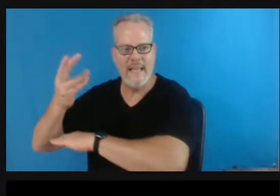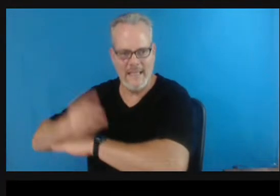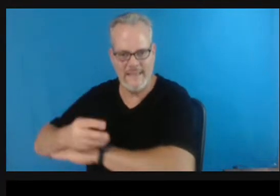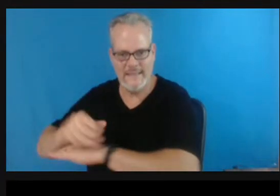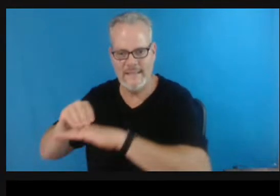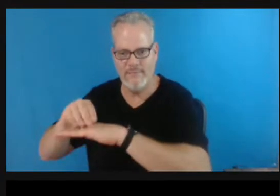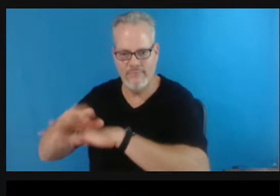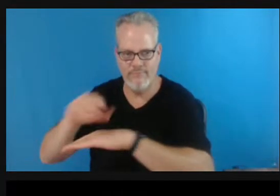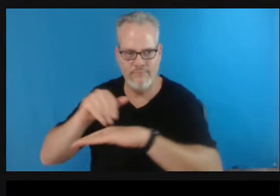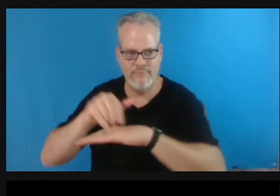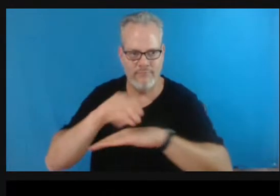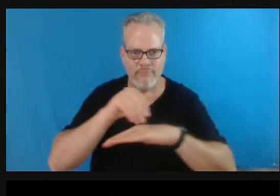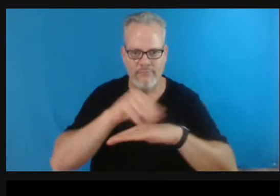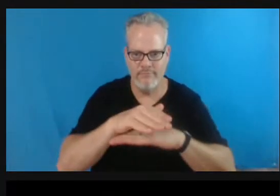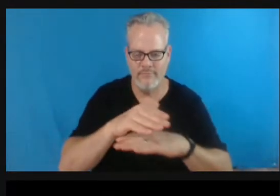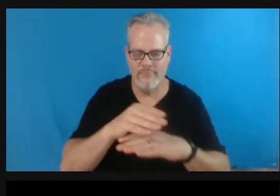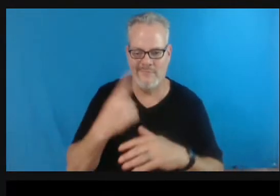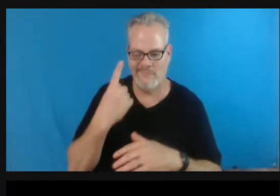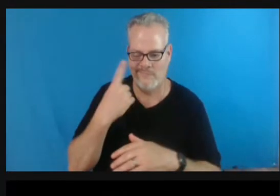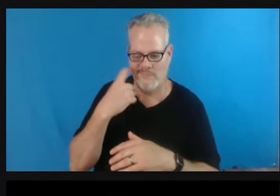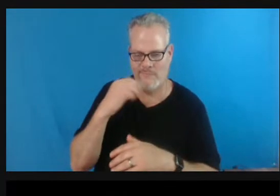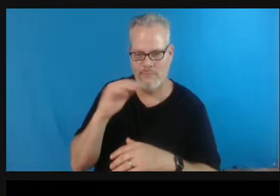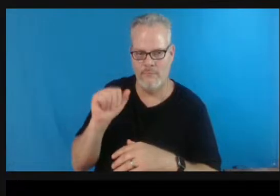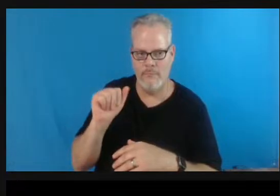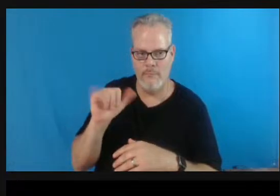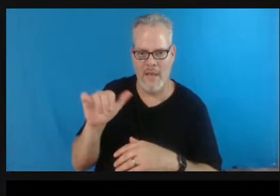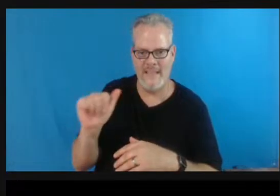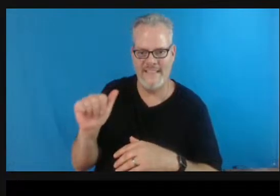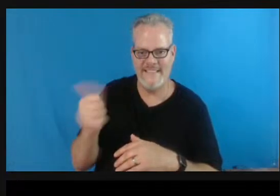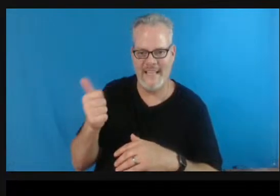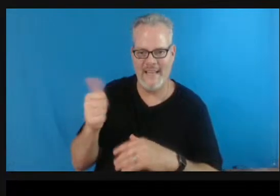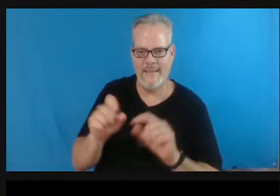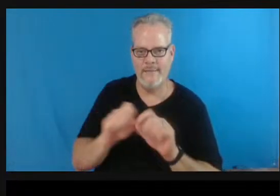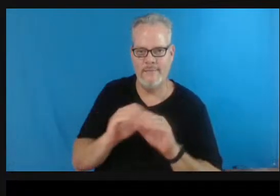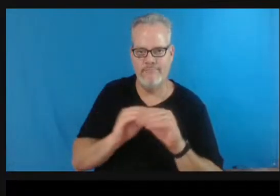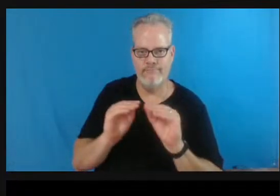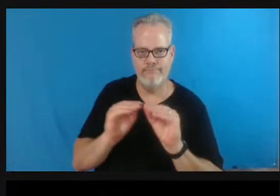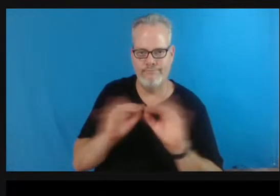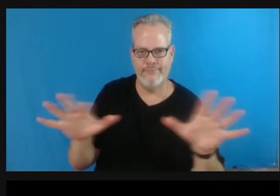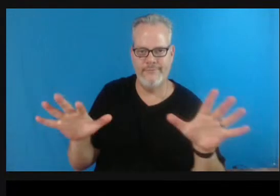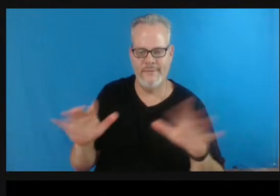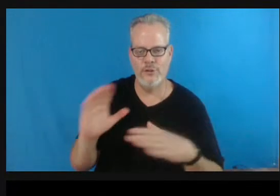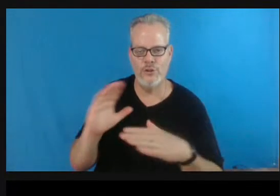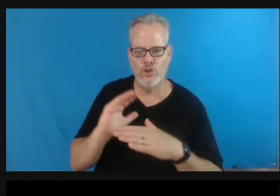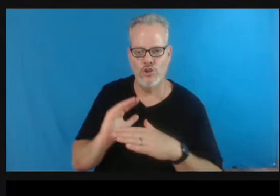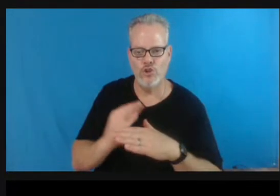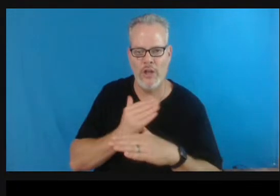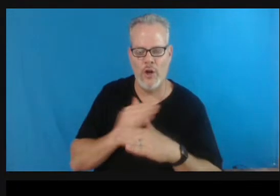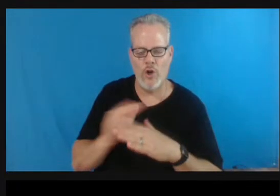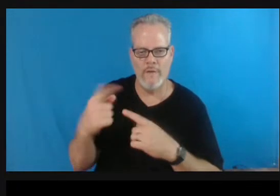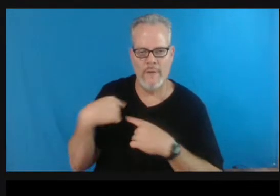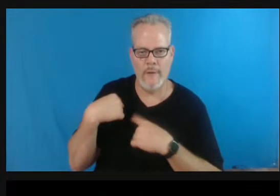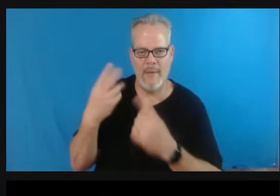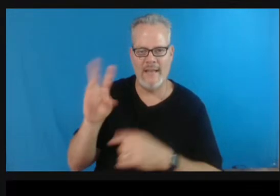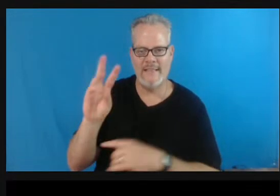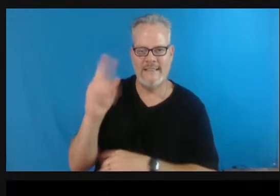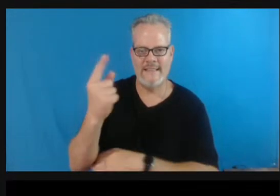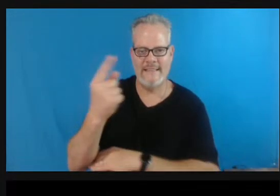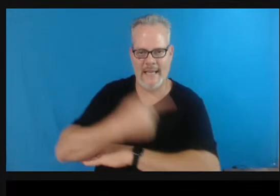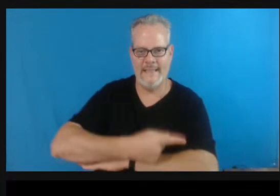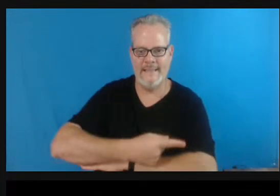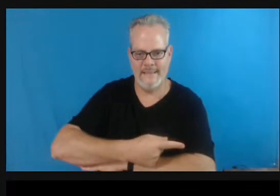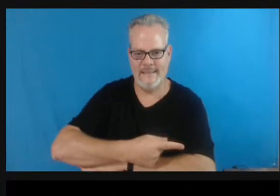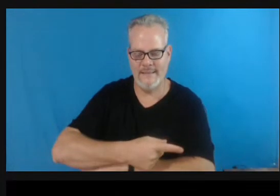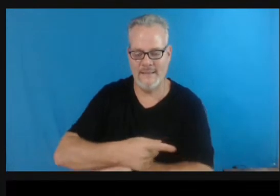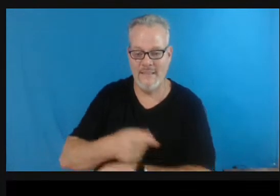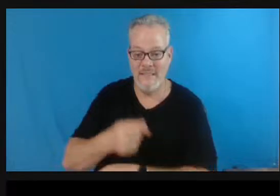10th for the previous 6 days. And you don't really see a whole lot in here as far as inflation of the ground. So there's basically 2 patterns to talk